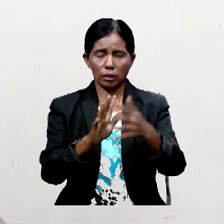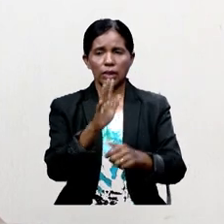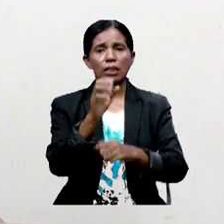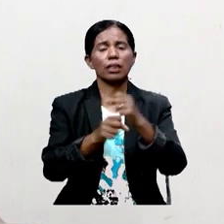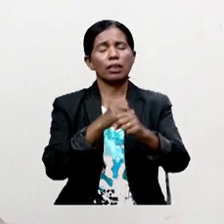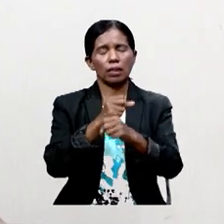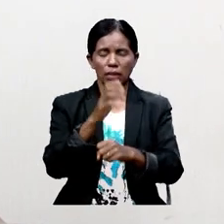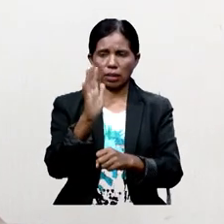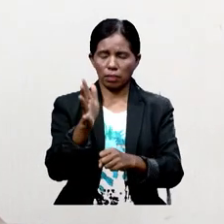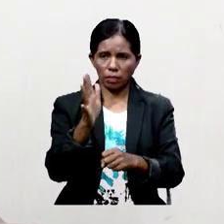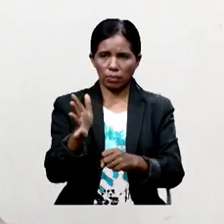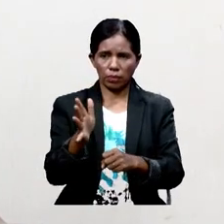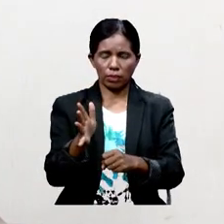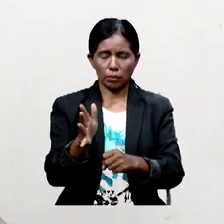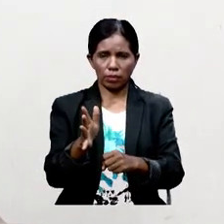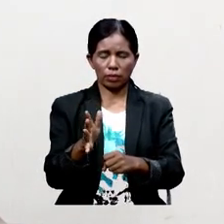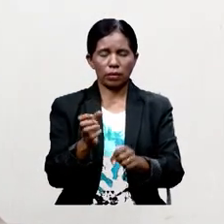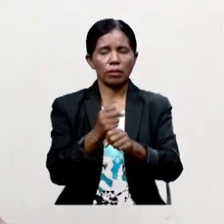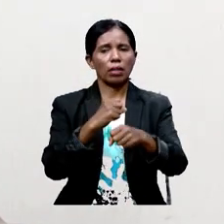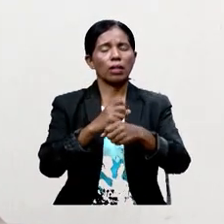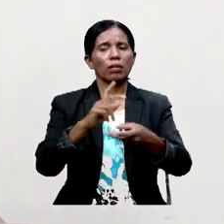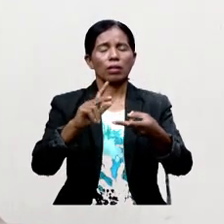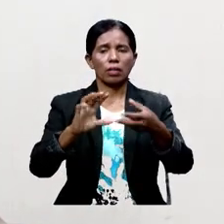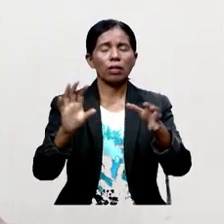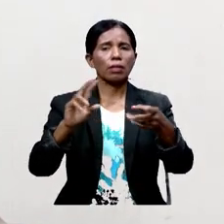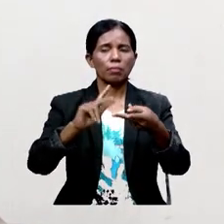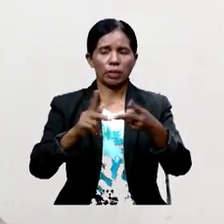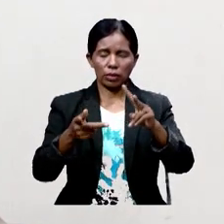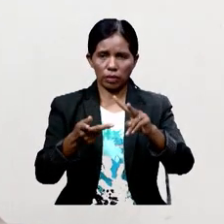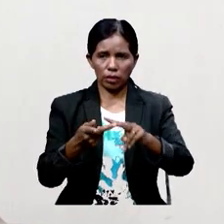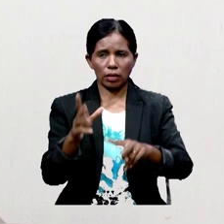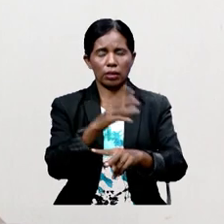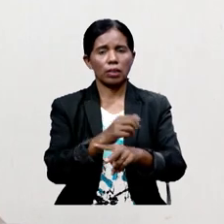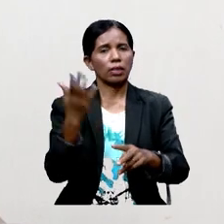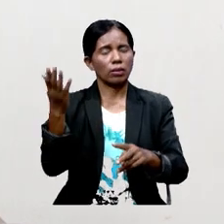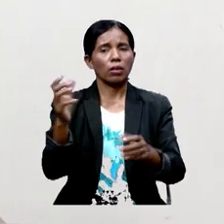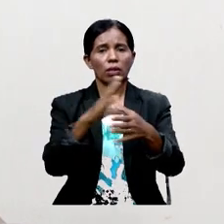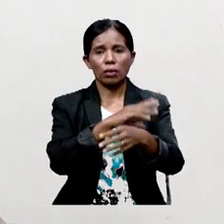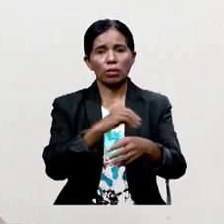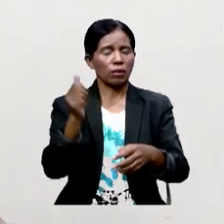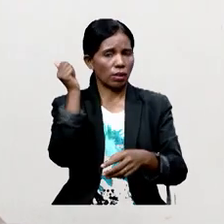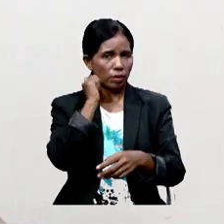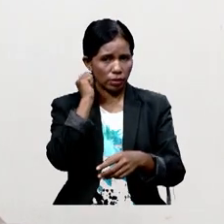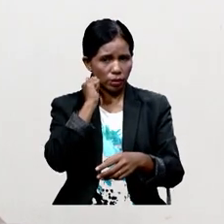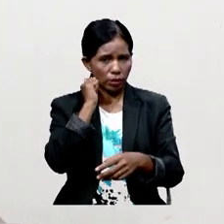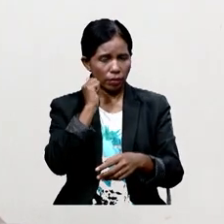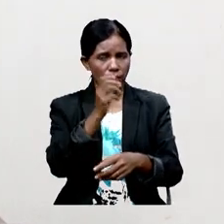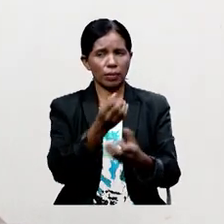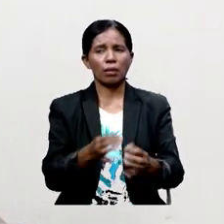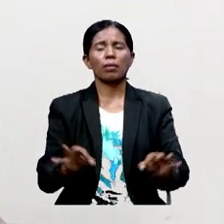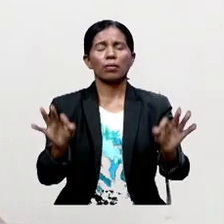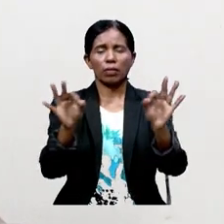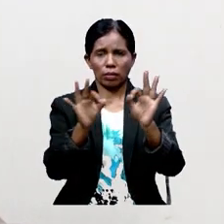years as a dialogue partner between Australia and ASEAN. It's an important